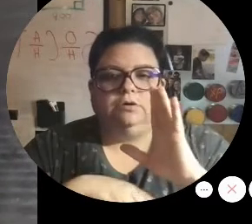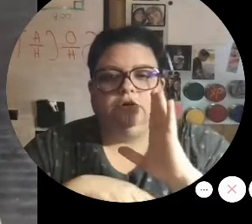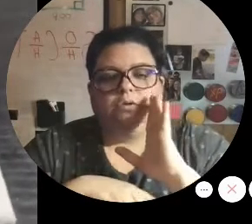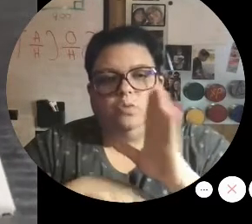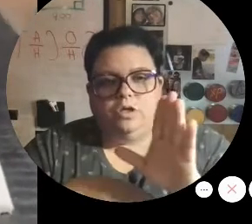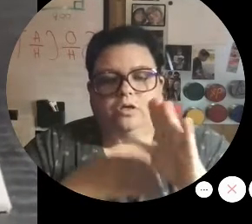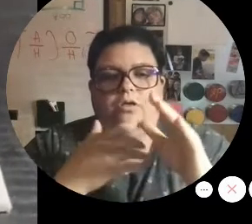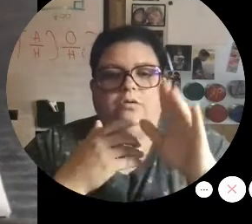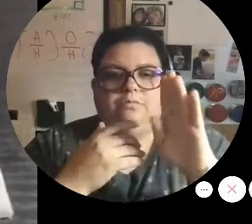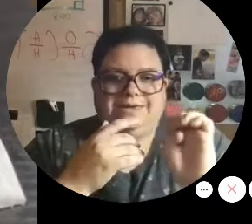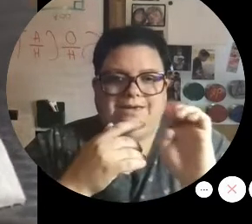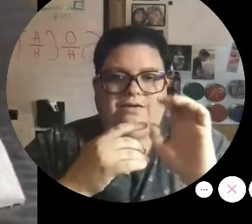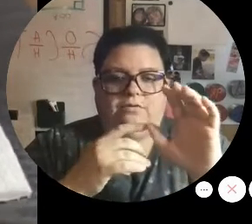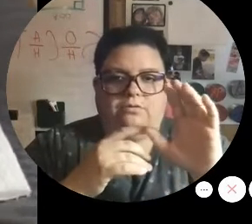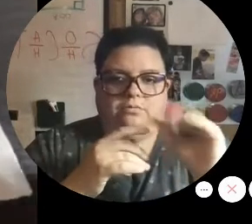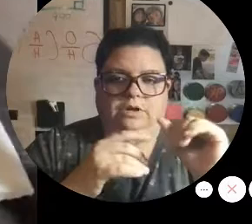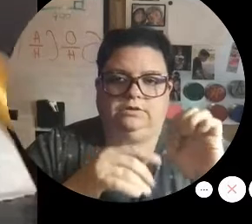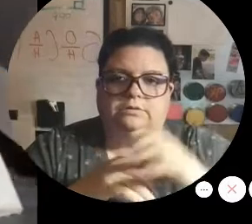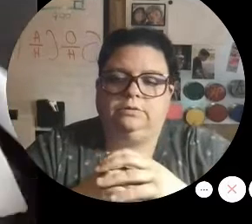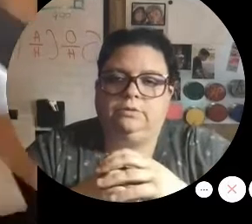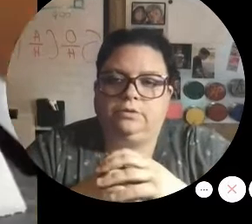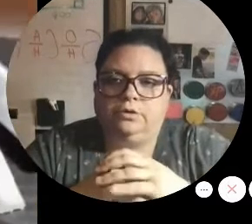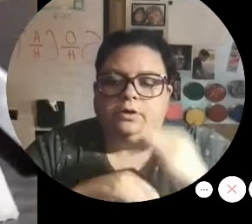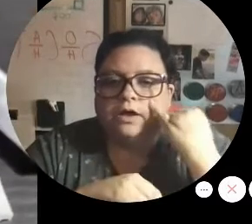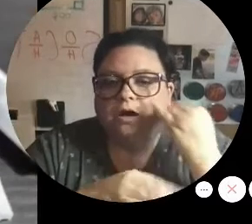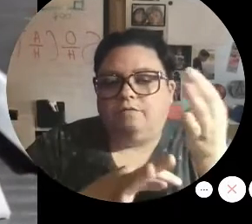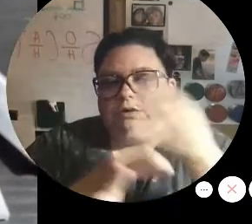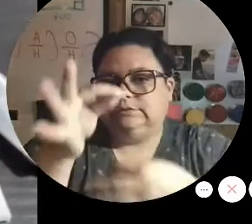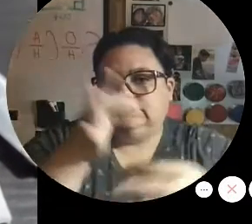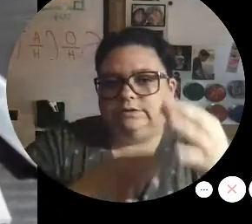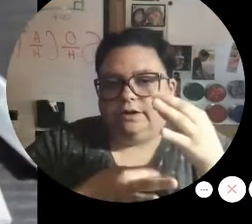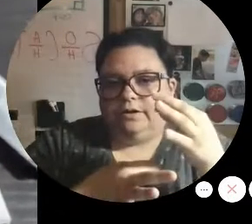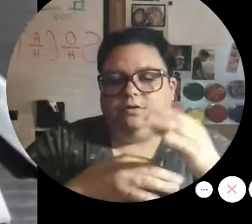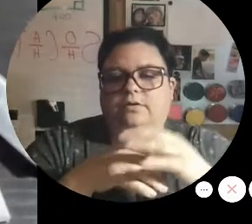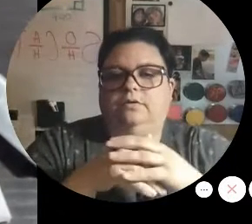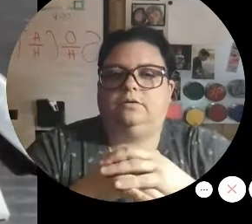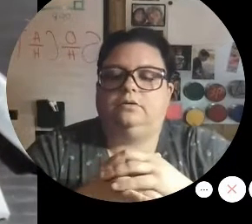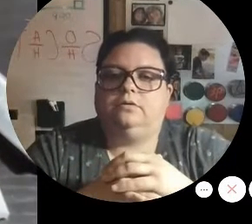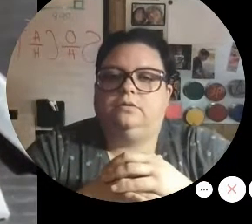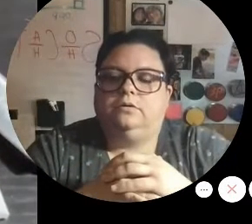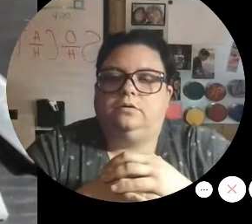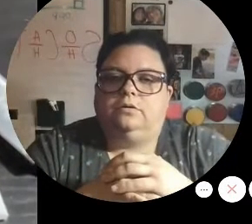same shape as the base. Now, if instead